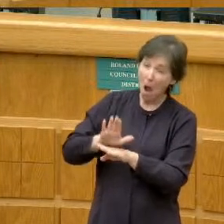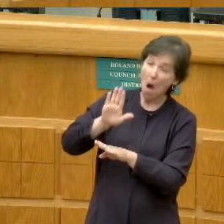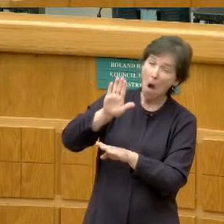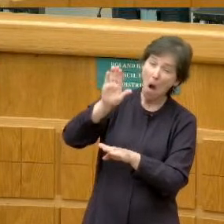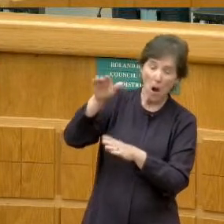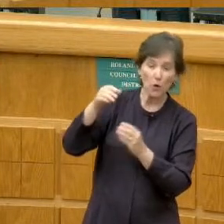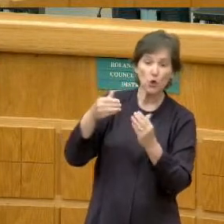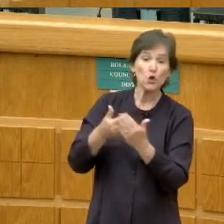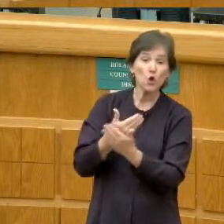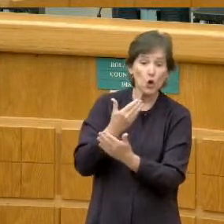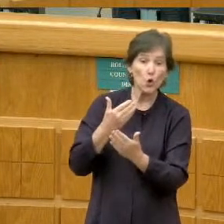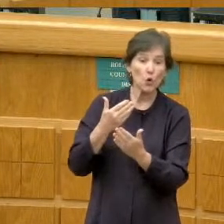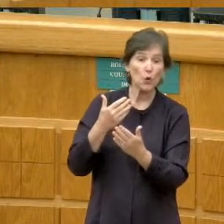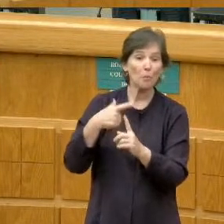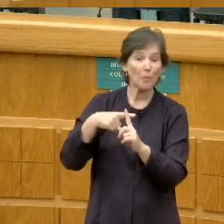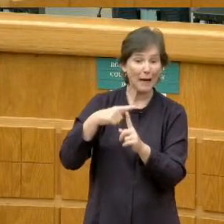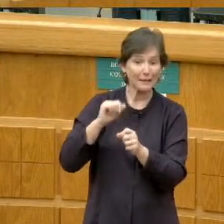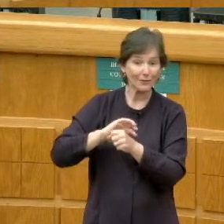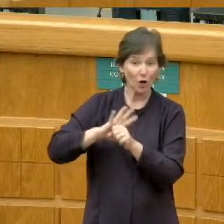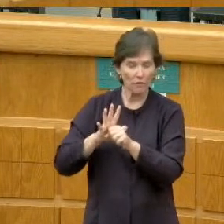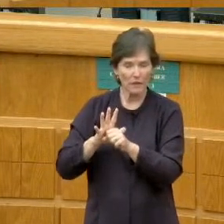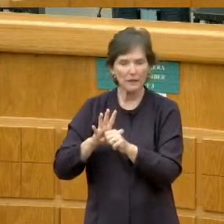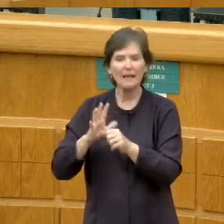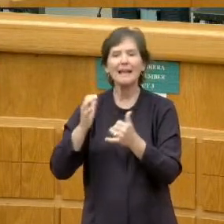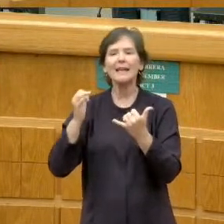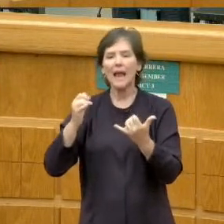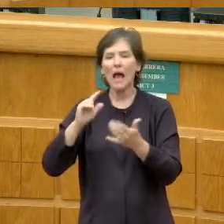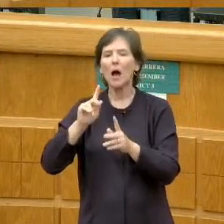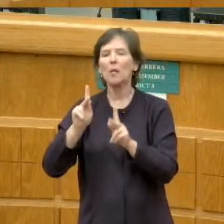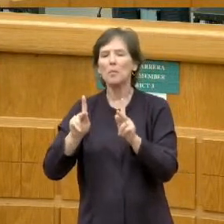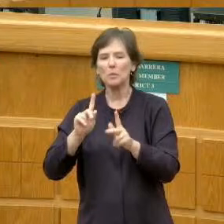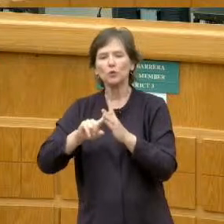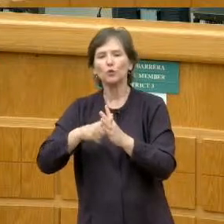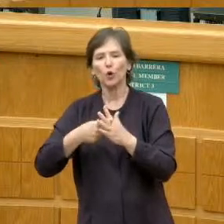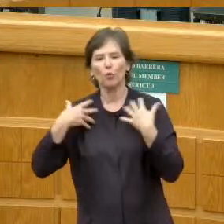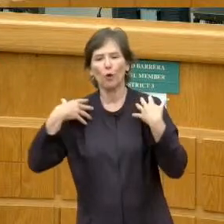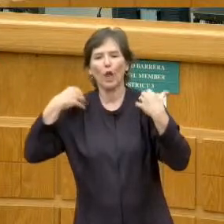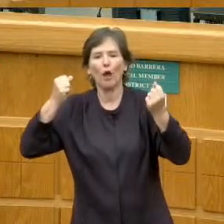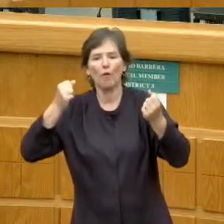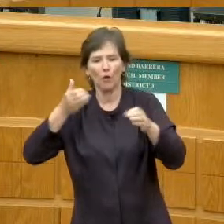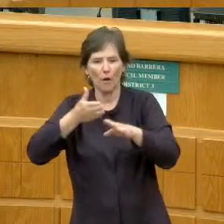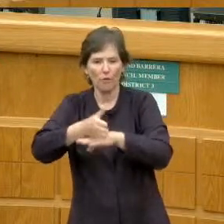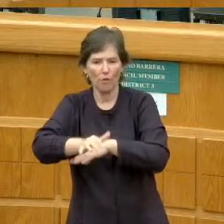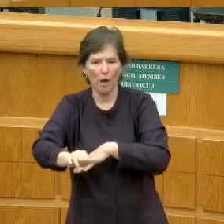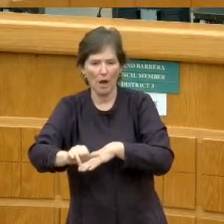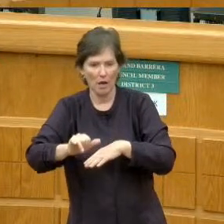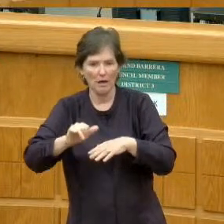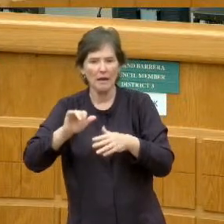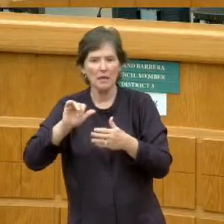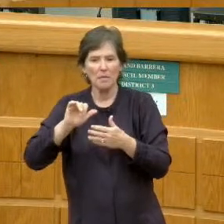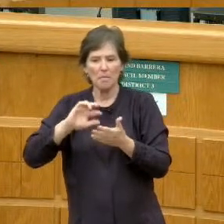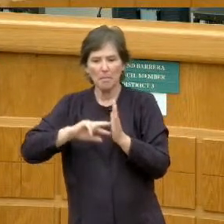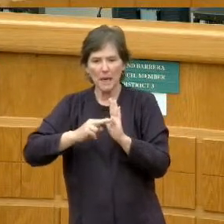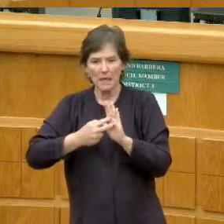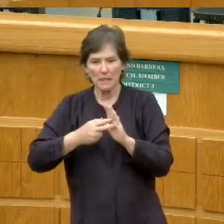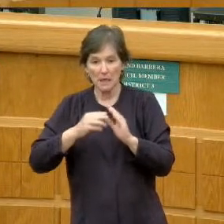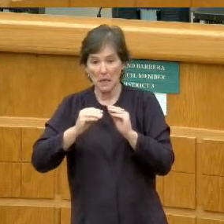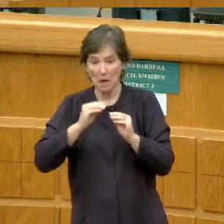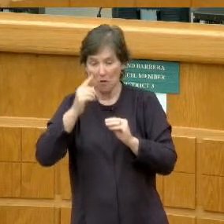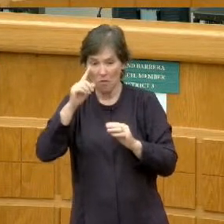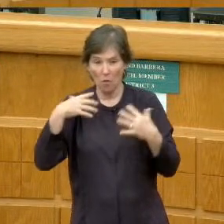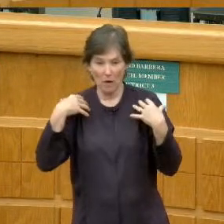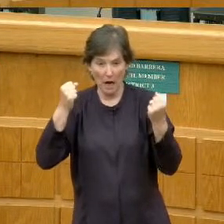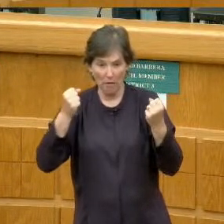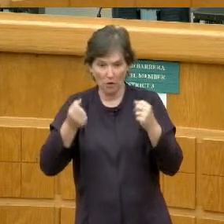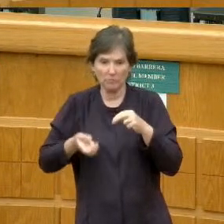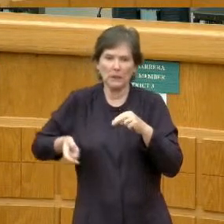So today, 36% of all COVID cases are in a recovered